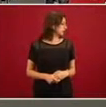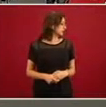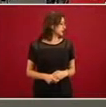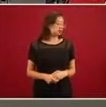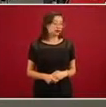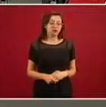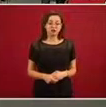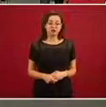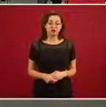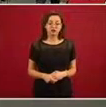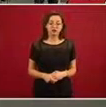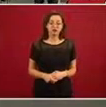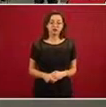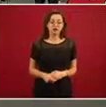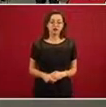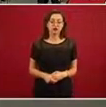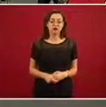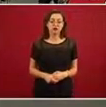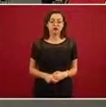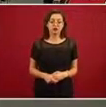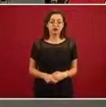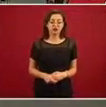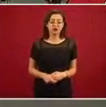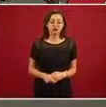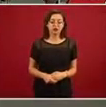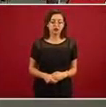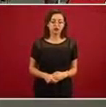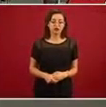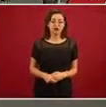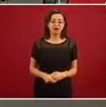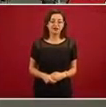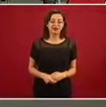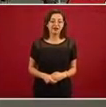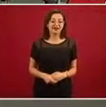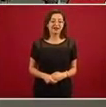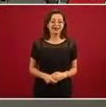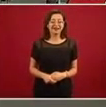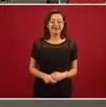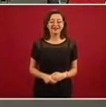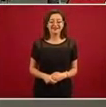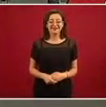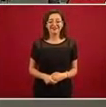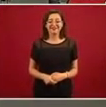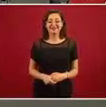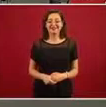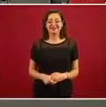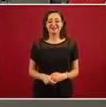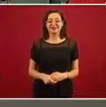Yes.